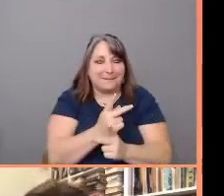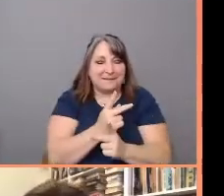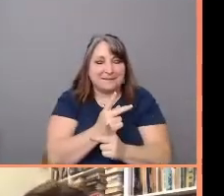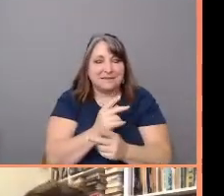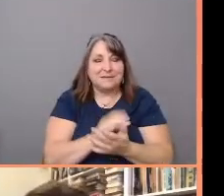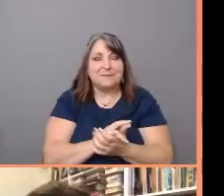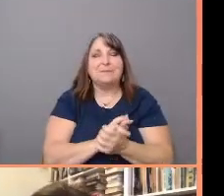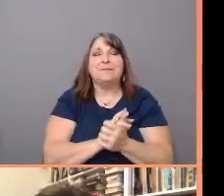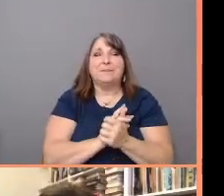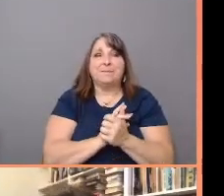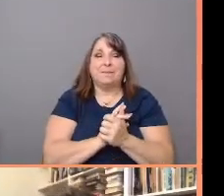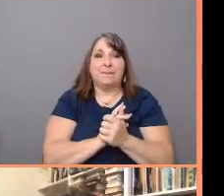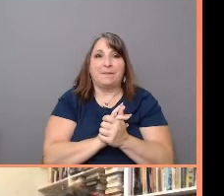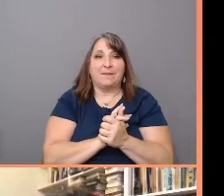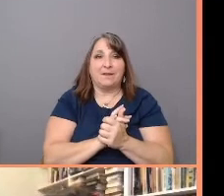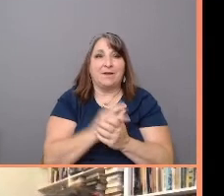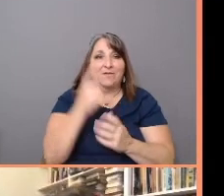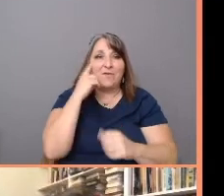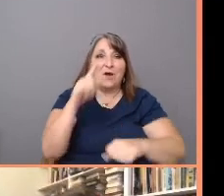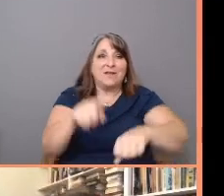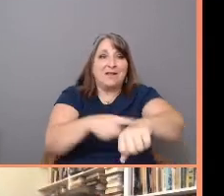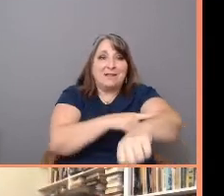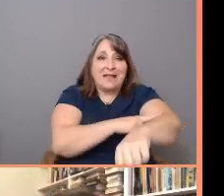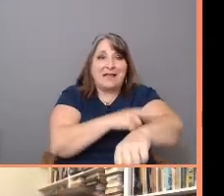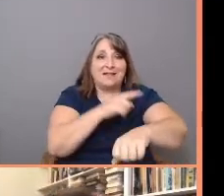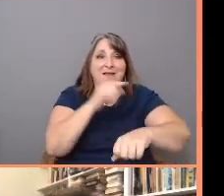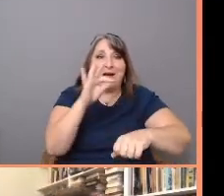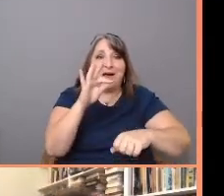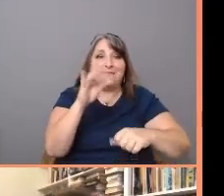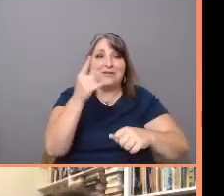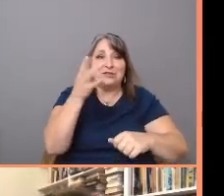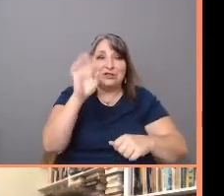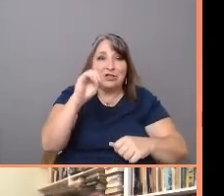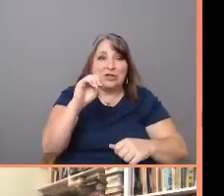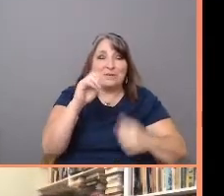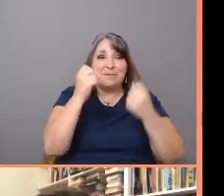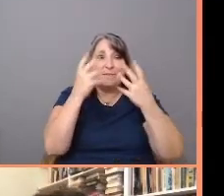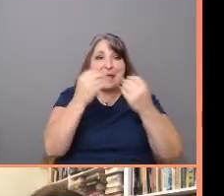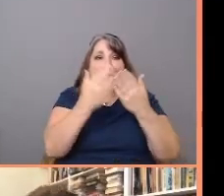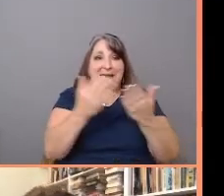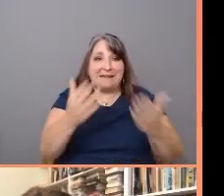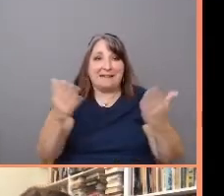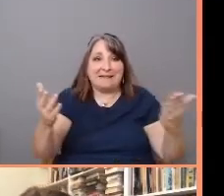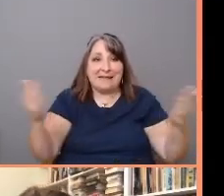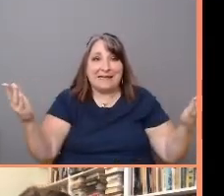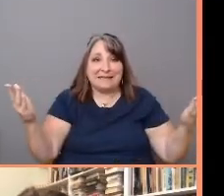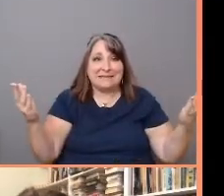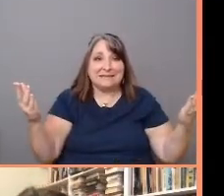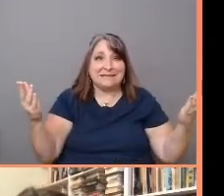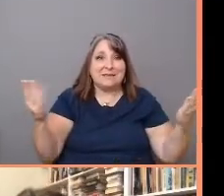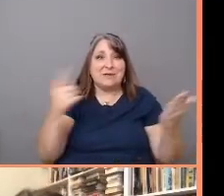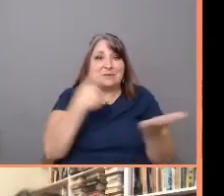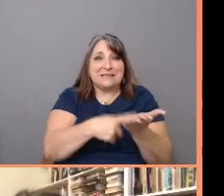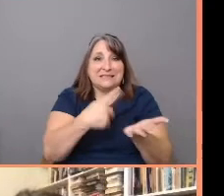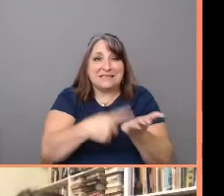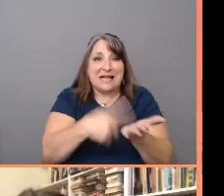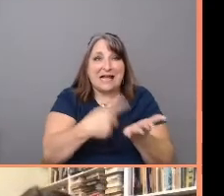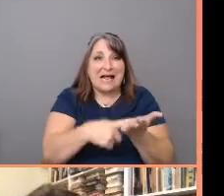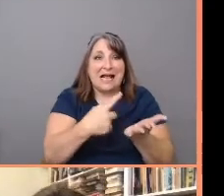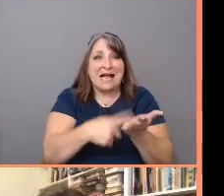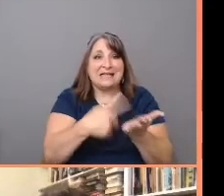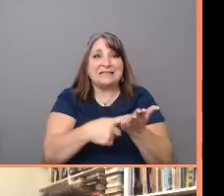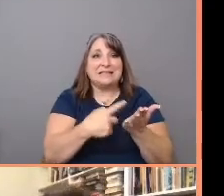In terms of the length of term, a lot of the things we talked about is, how you can negotiate the length of the